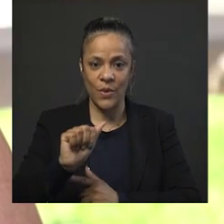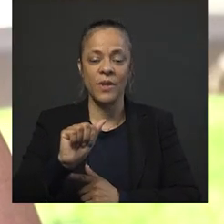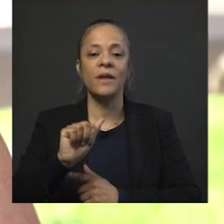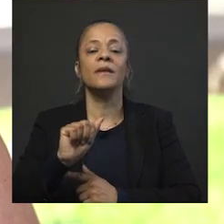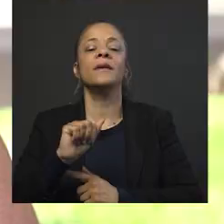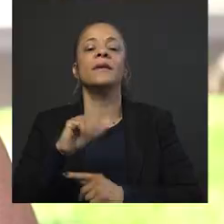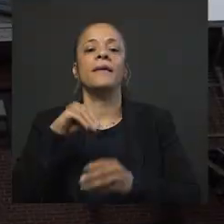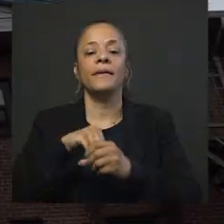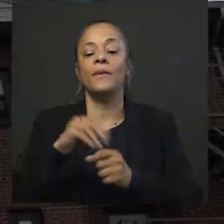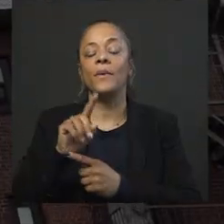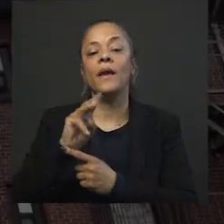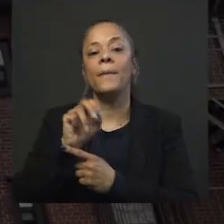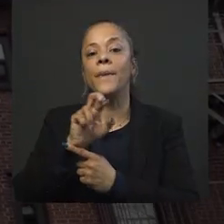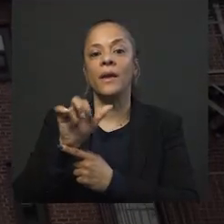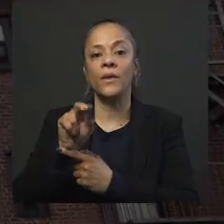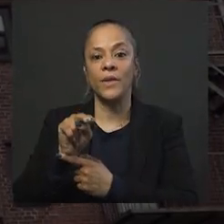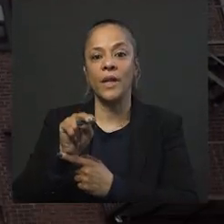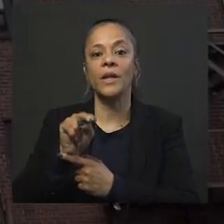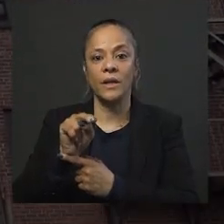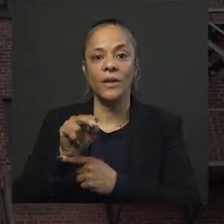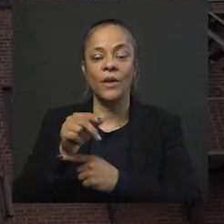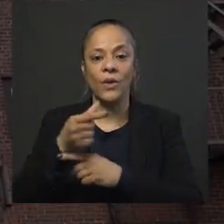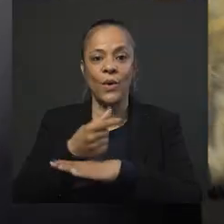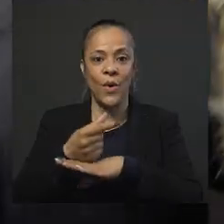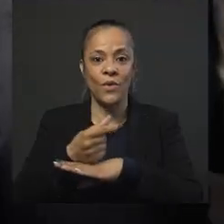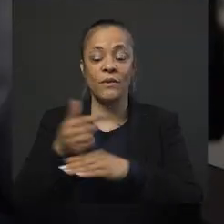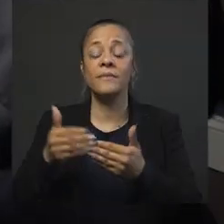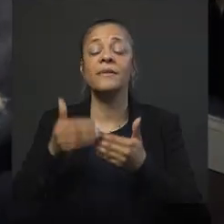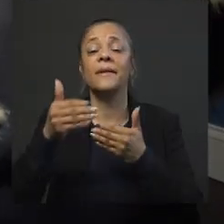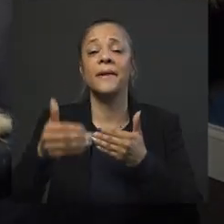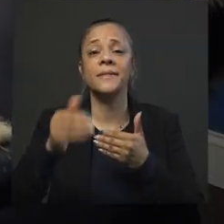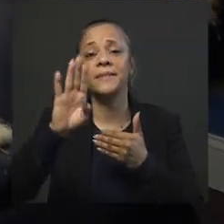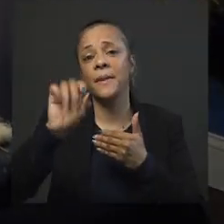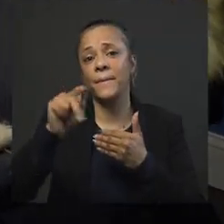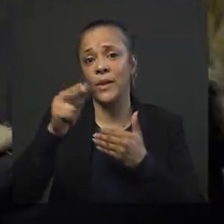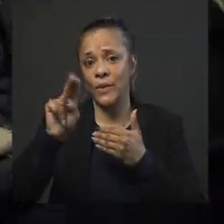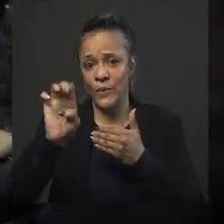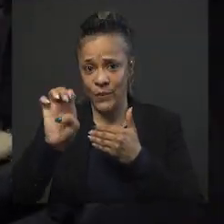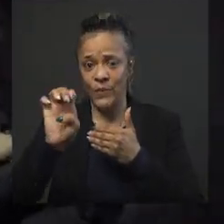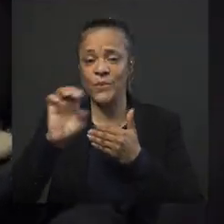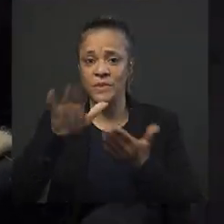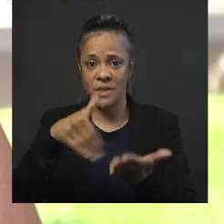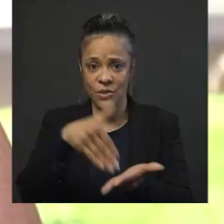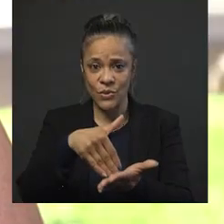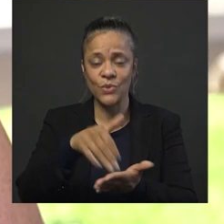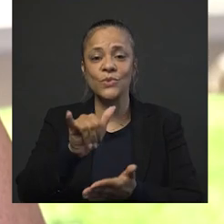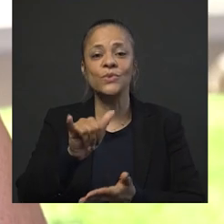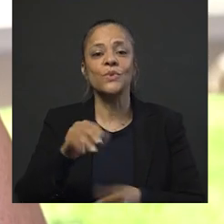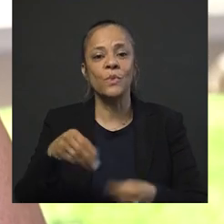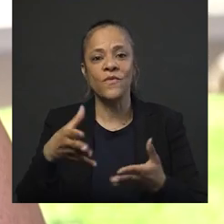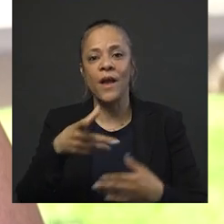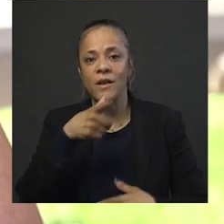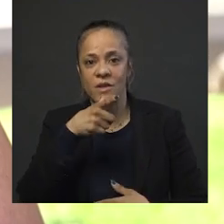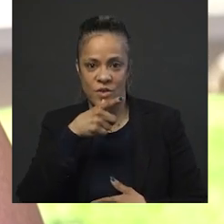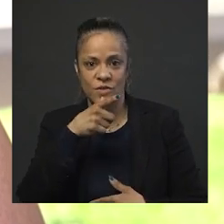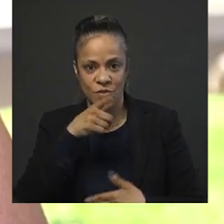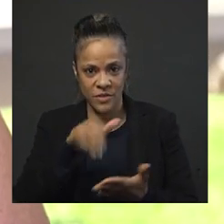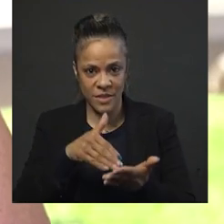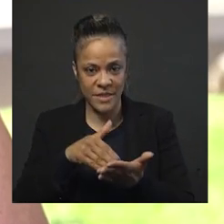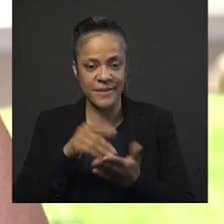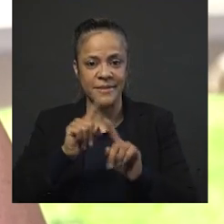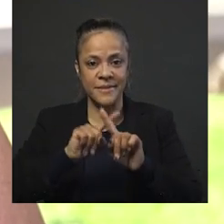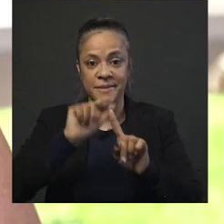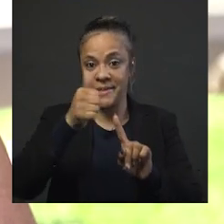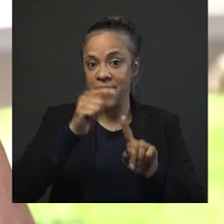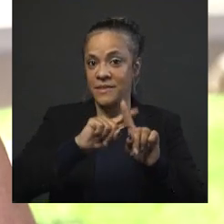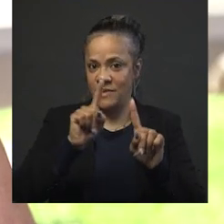Jersey City Housing Authority. We've built out at Marion Gardens. Our next stop is the Bethune Center. We also provide a lunch program for